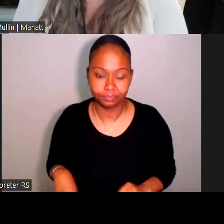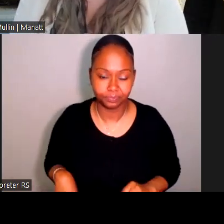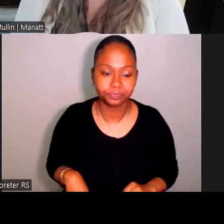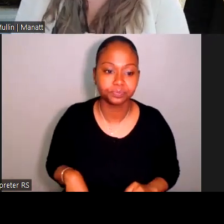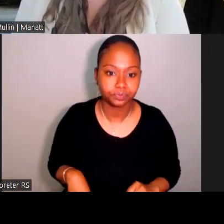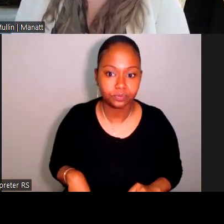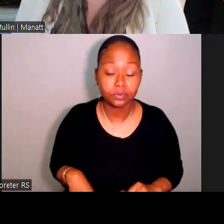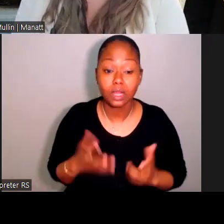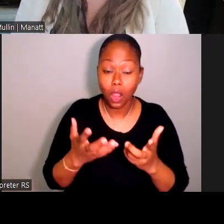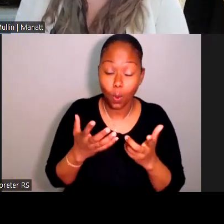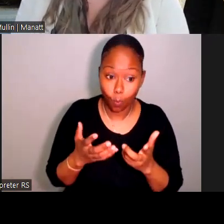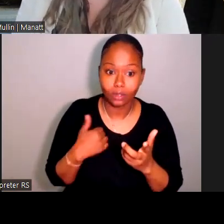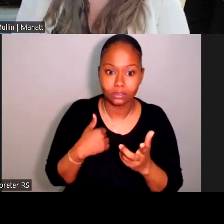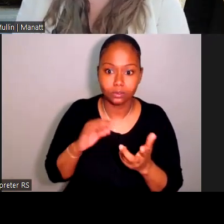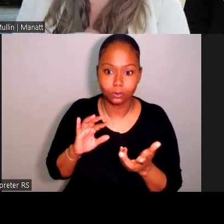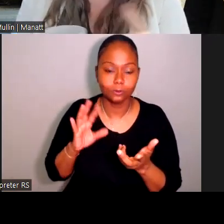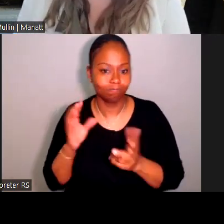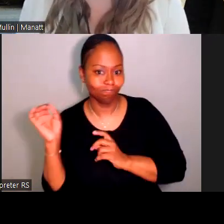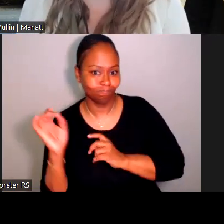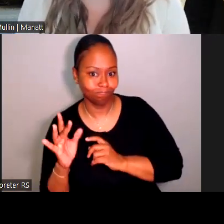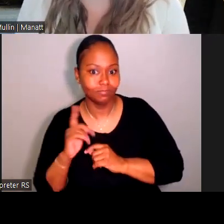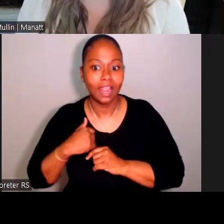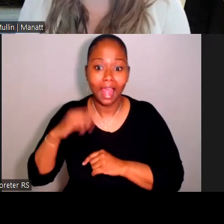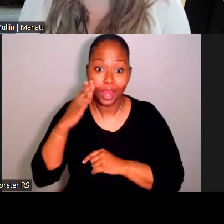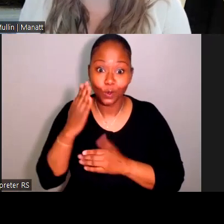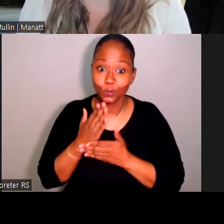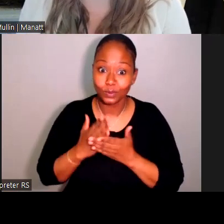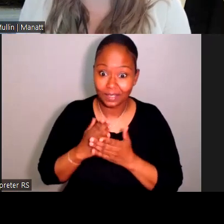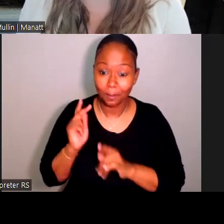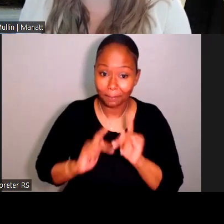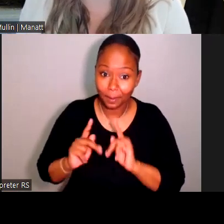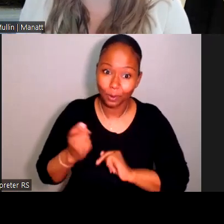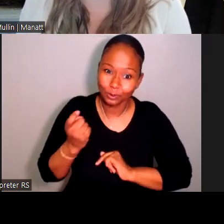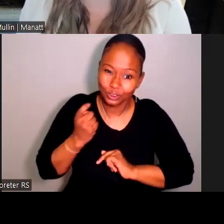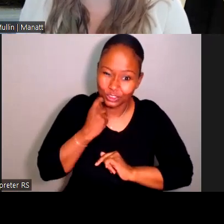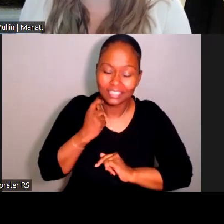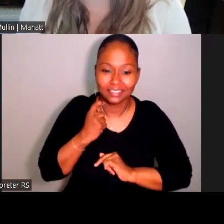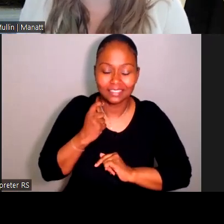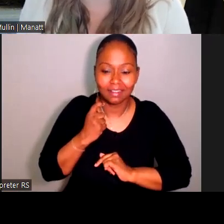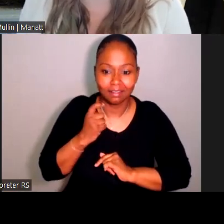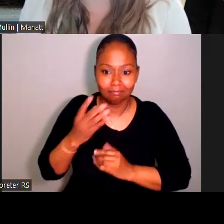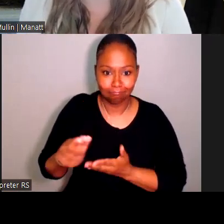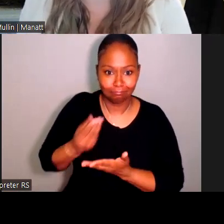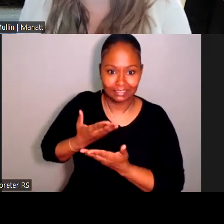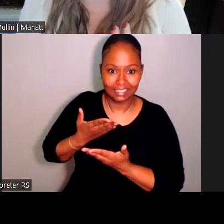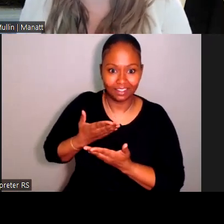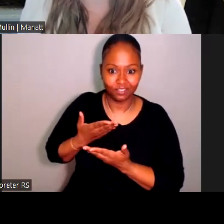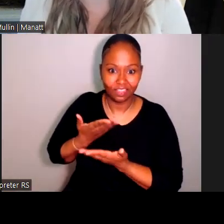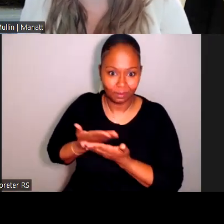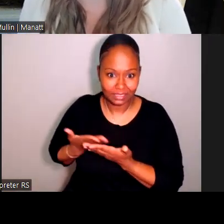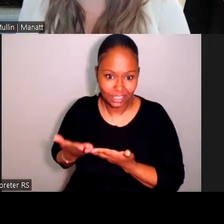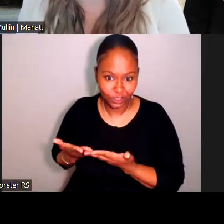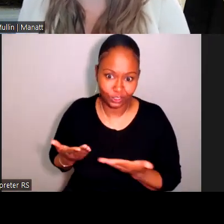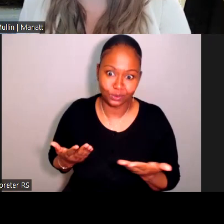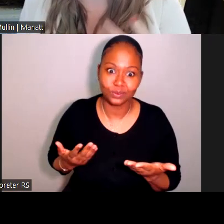So I want to caveat, I know folks just got these materials not that long ago and are probably just beginning